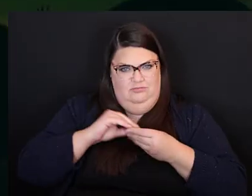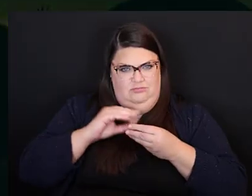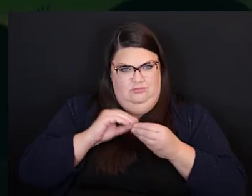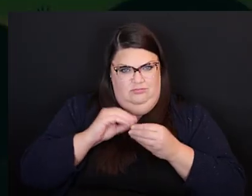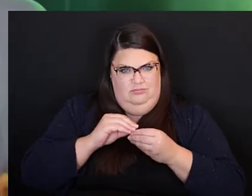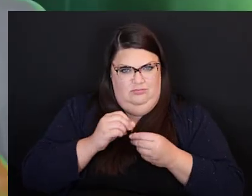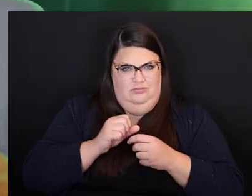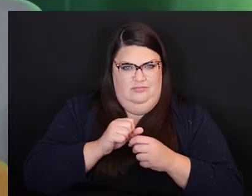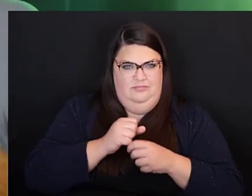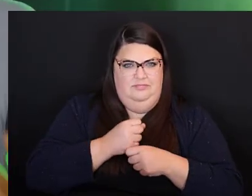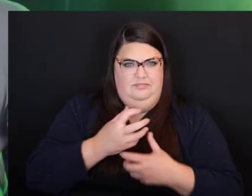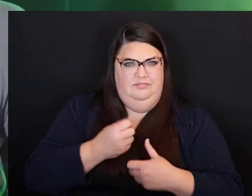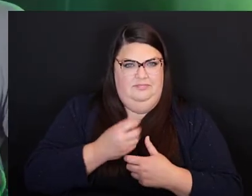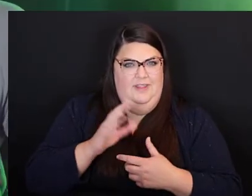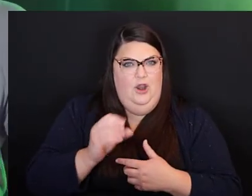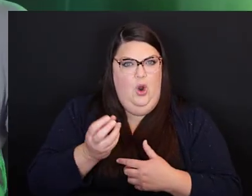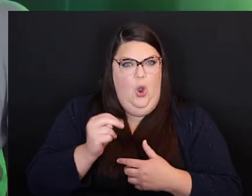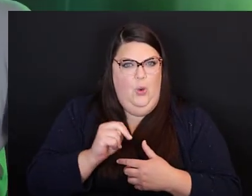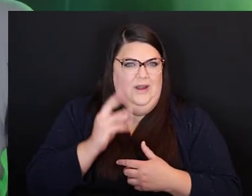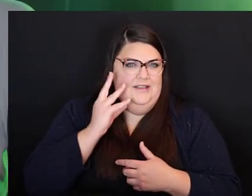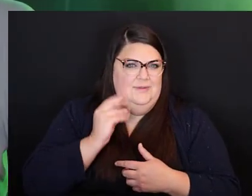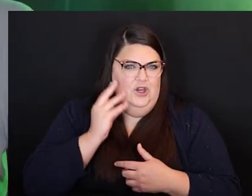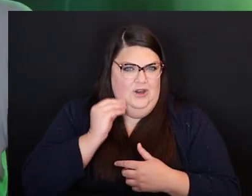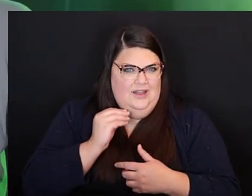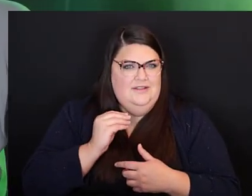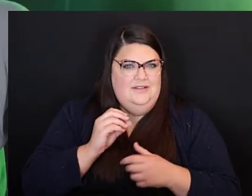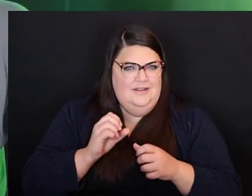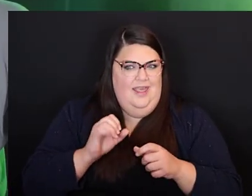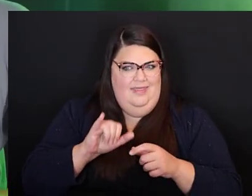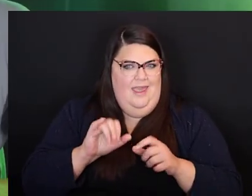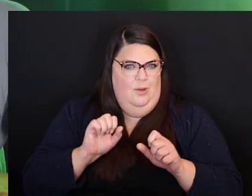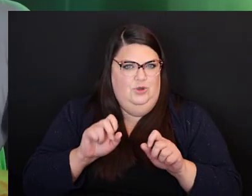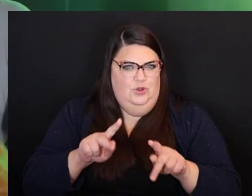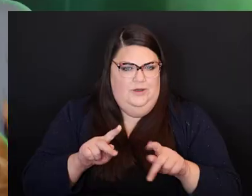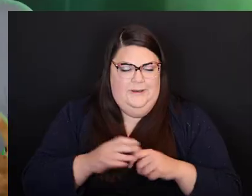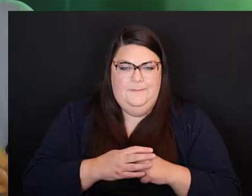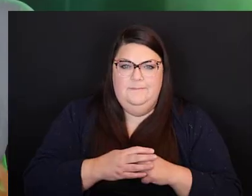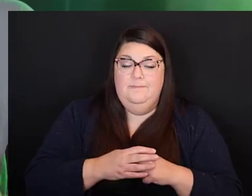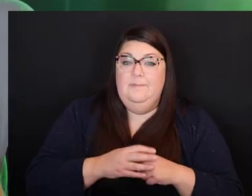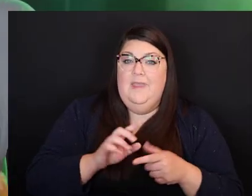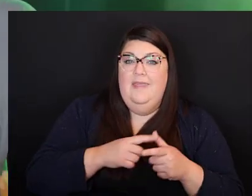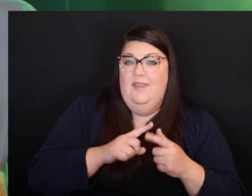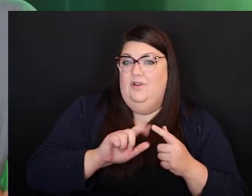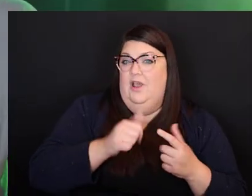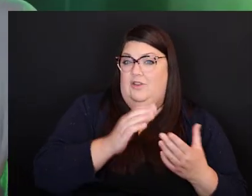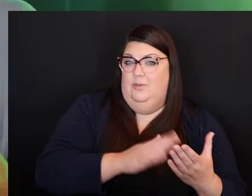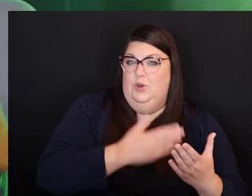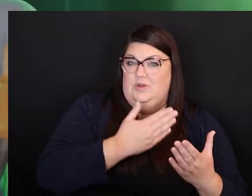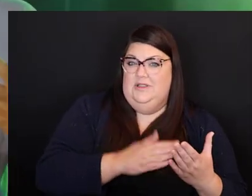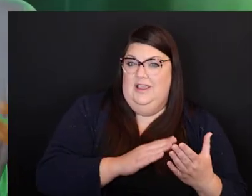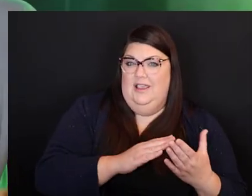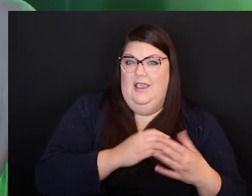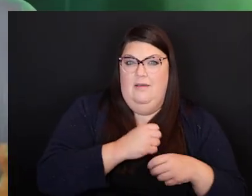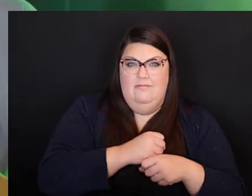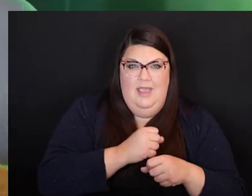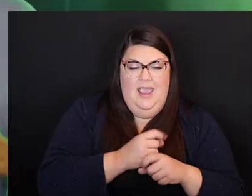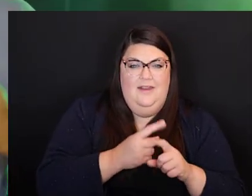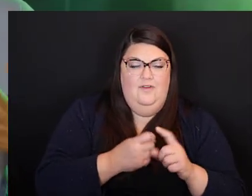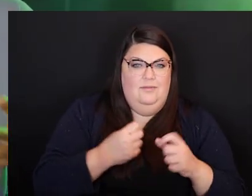opportunity to narrate their own experience. And then there's all this other music, which was built out